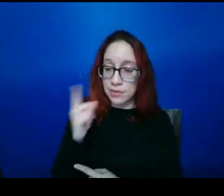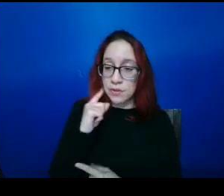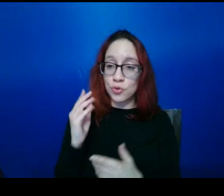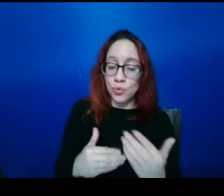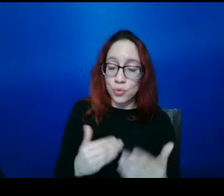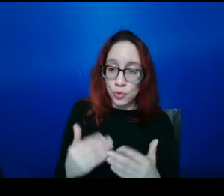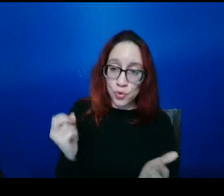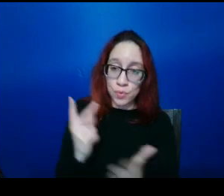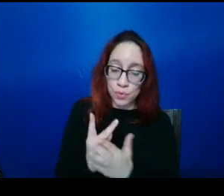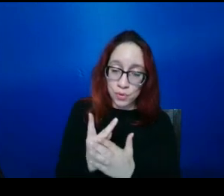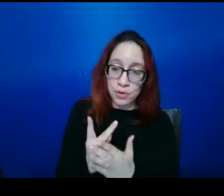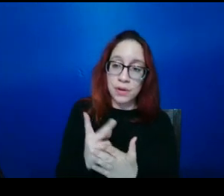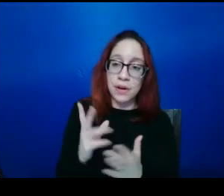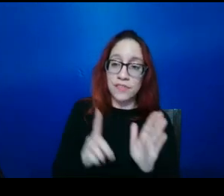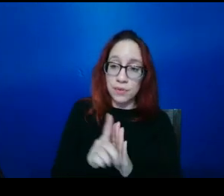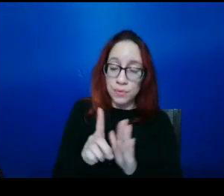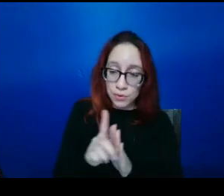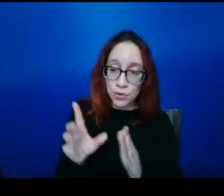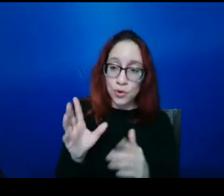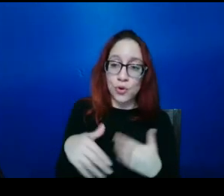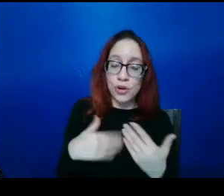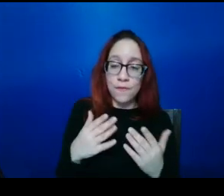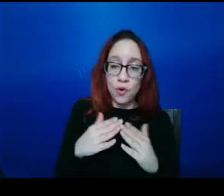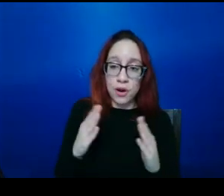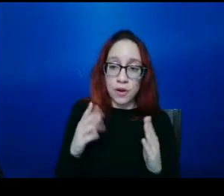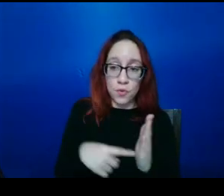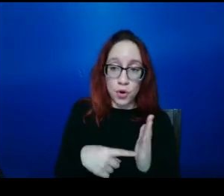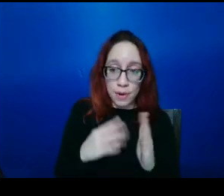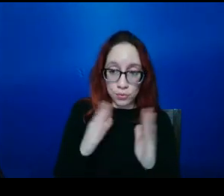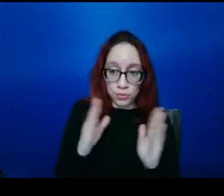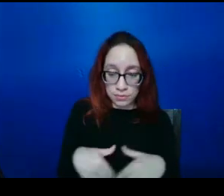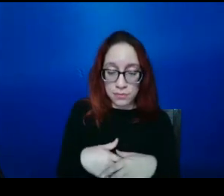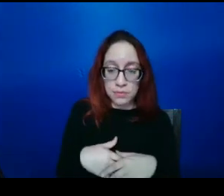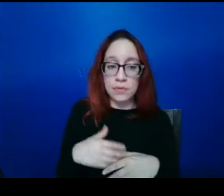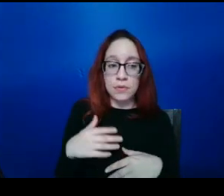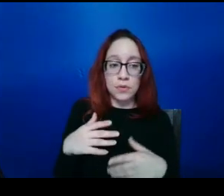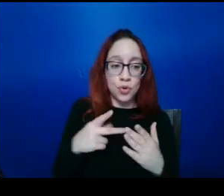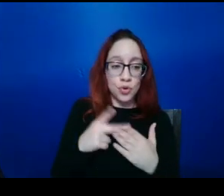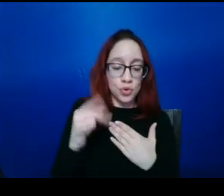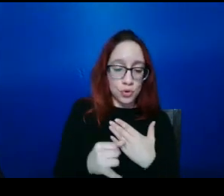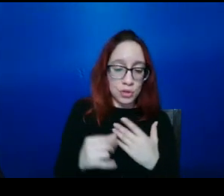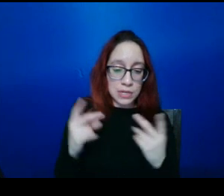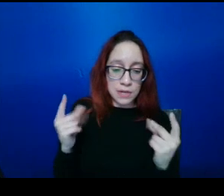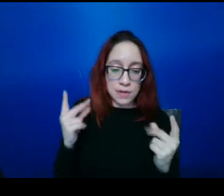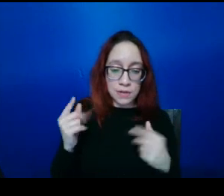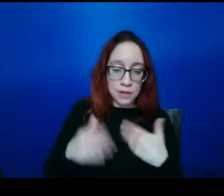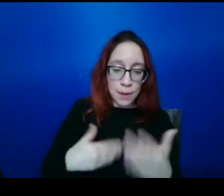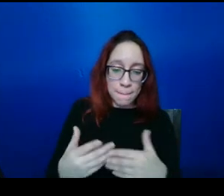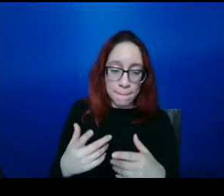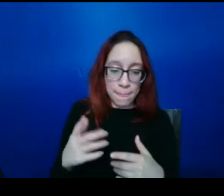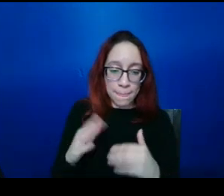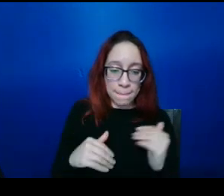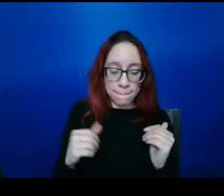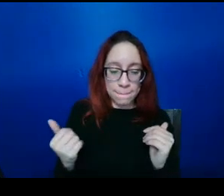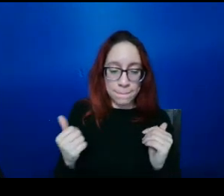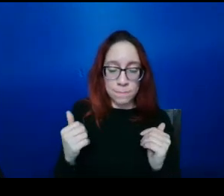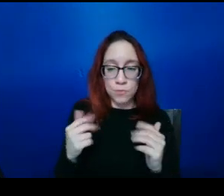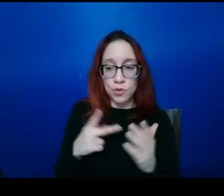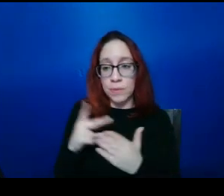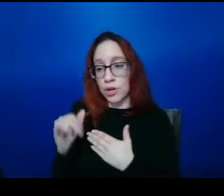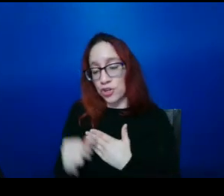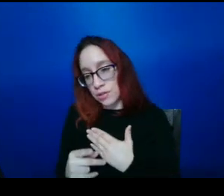of approval of development orders or permits for affordable housing. Project is expedited to a great degree other than other